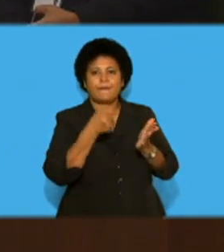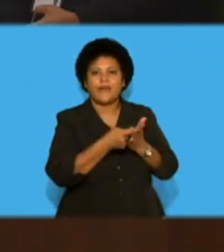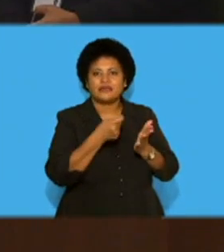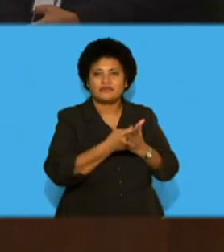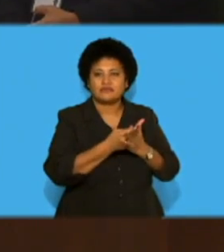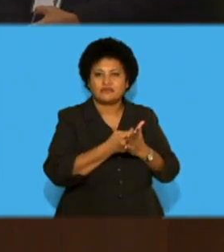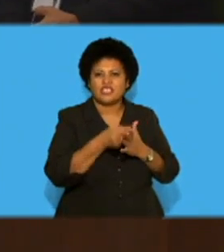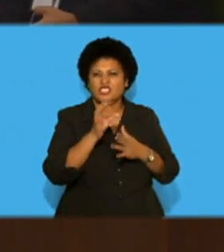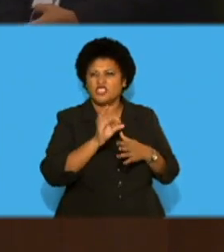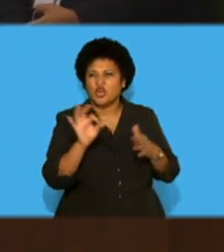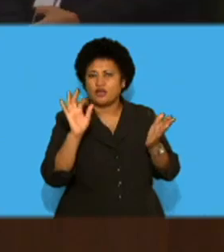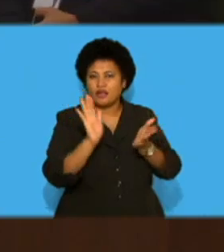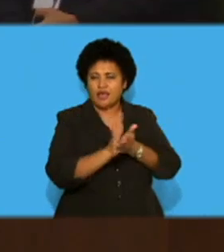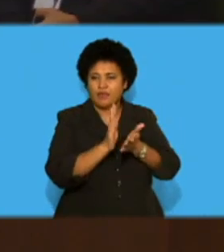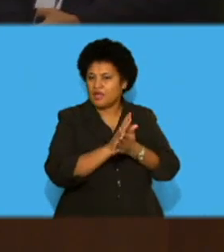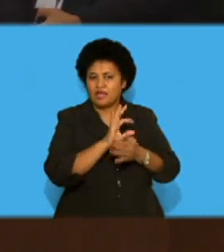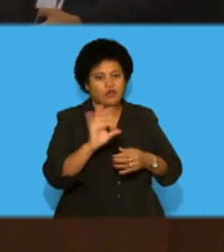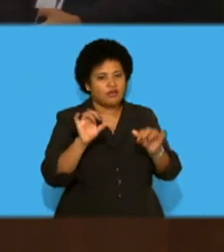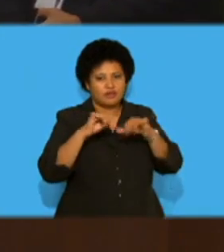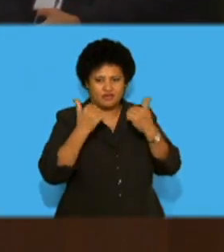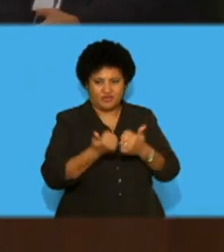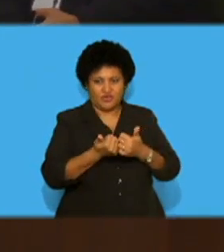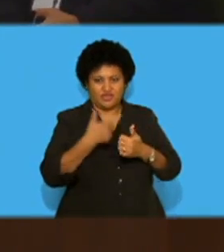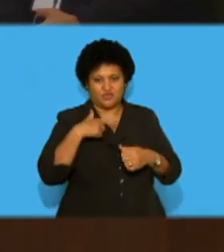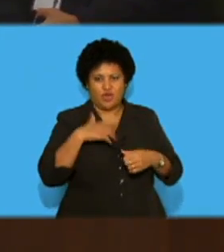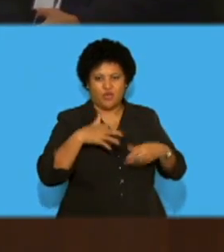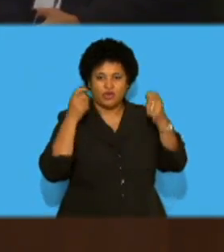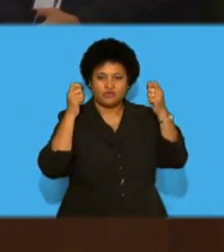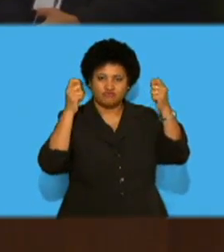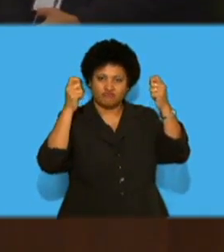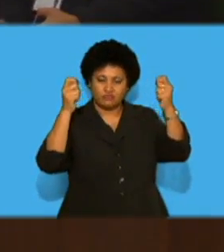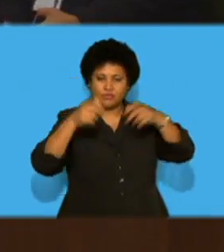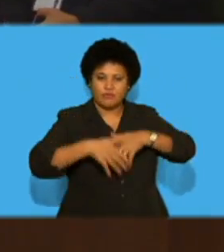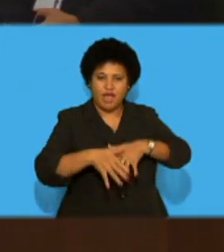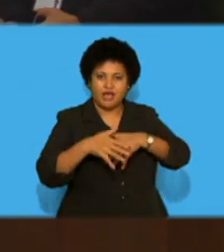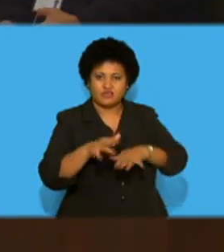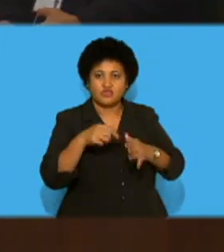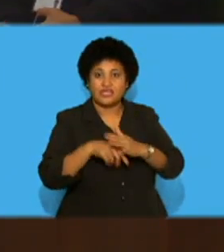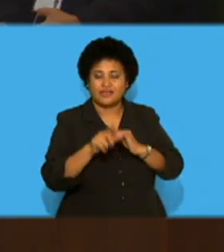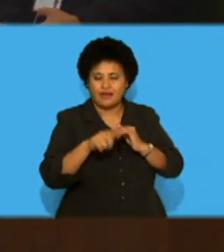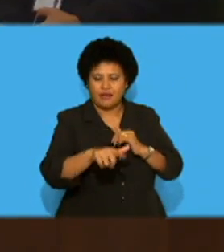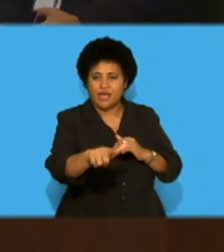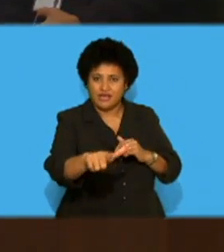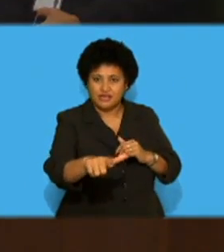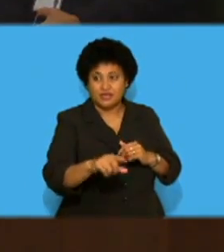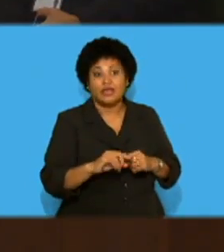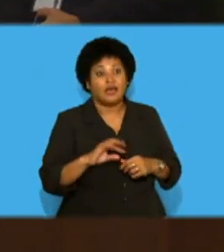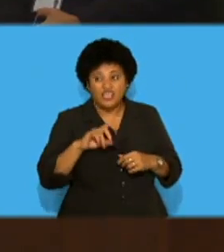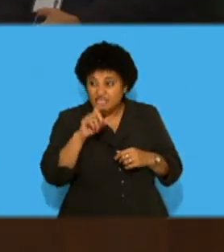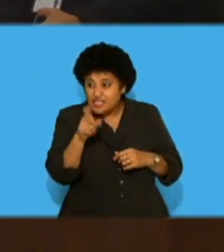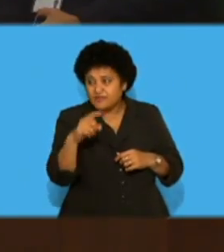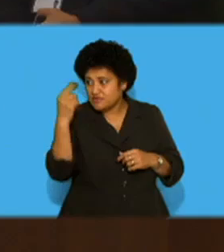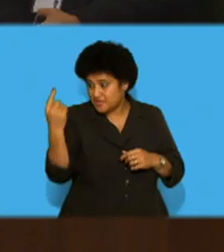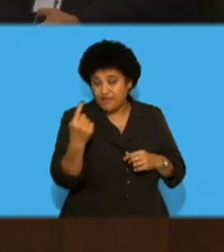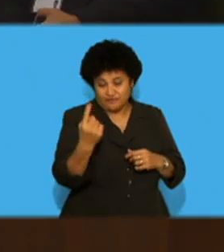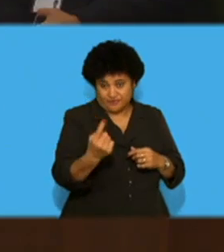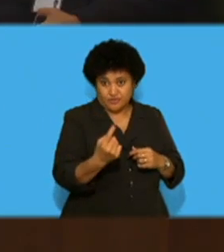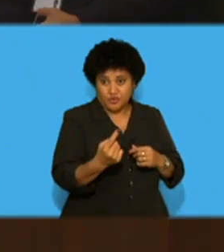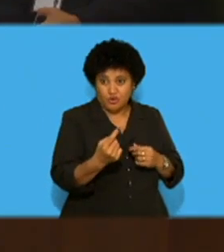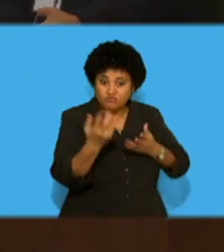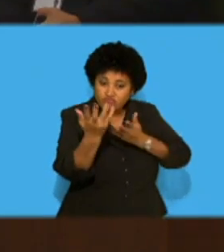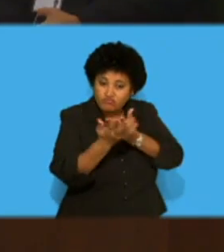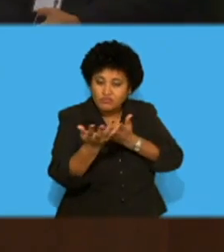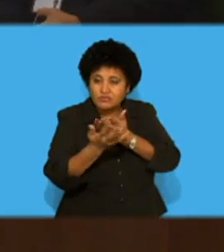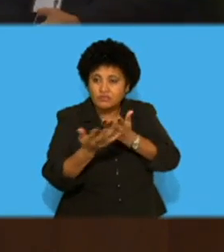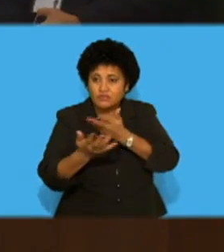Objecting to this payment, Madam Speaker. Now, if you go and talk to all those cane farmers, and who have received the benefit, if you